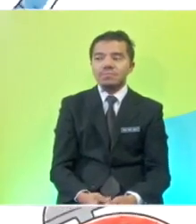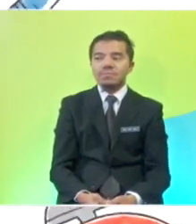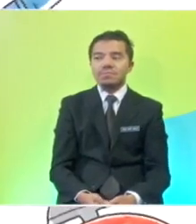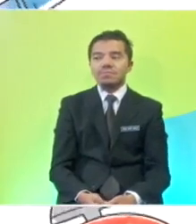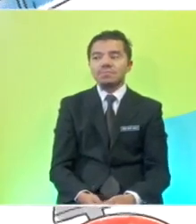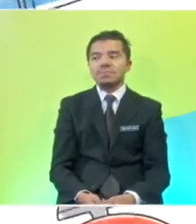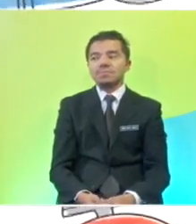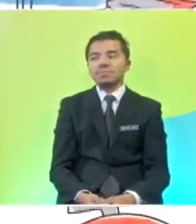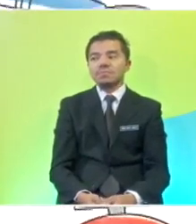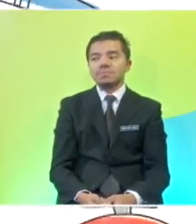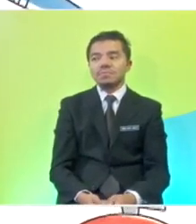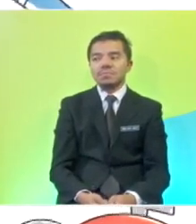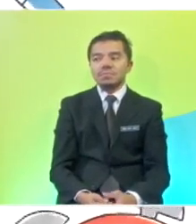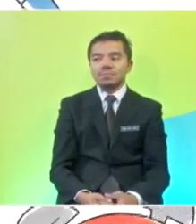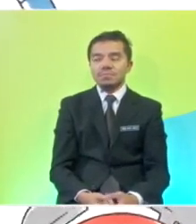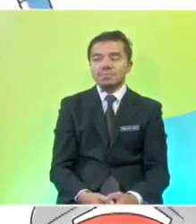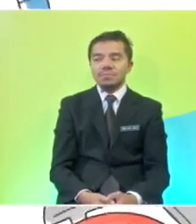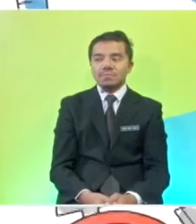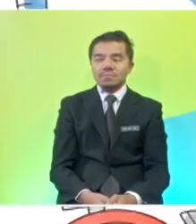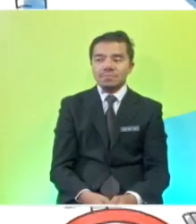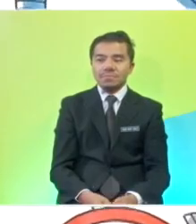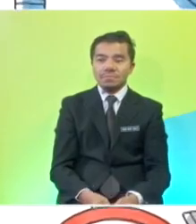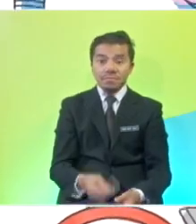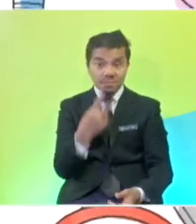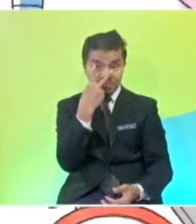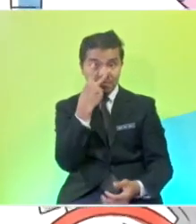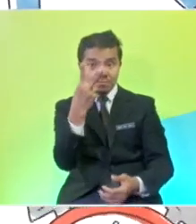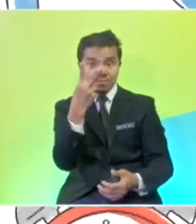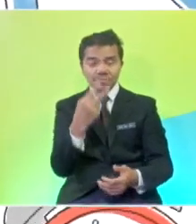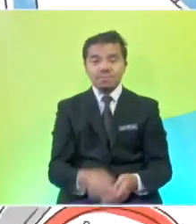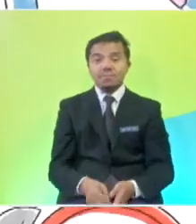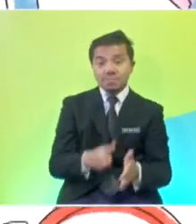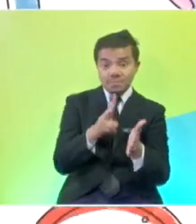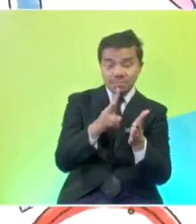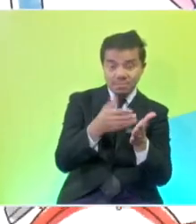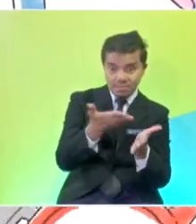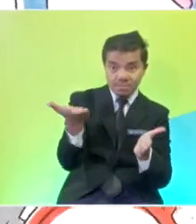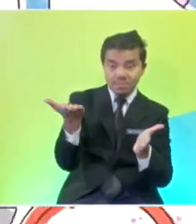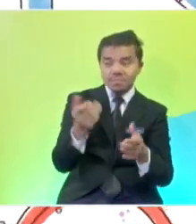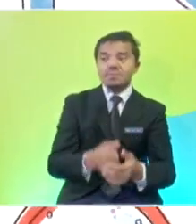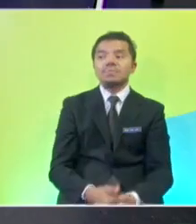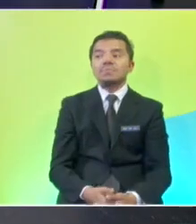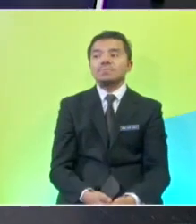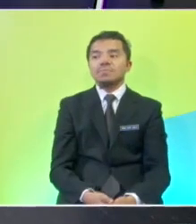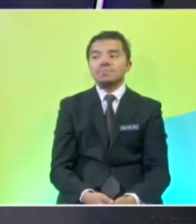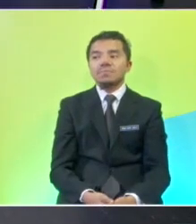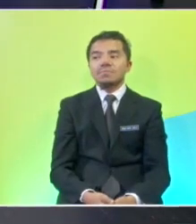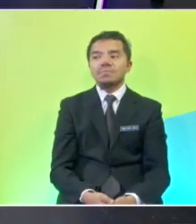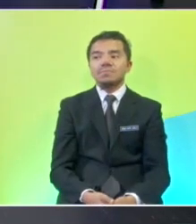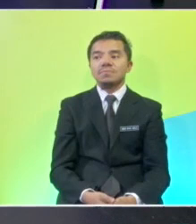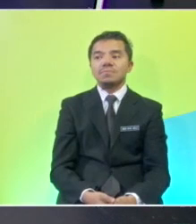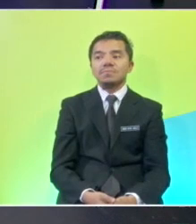double-sided. All right. Okay, let me show you. Just put that. Come on. Okay. Okay, you can put double-sided. Just